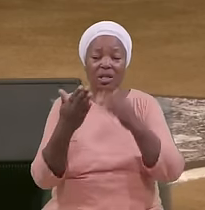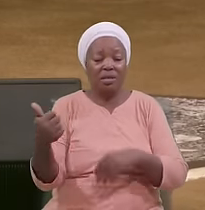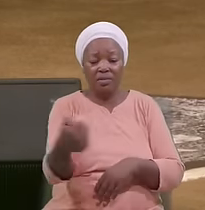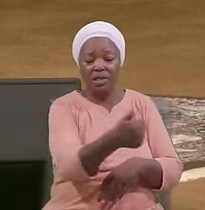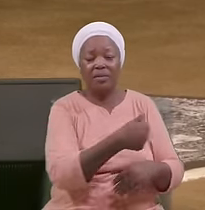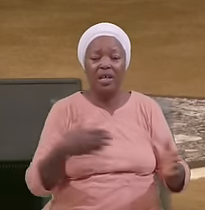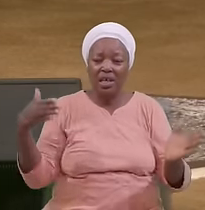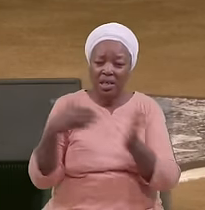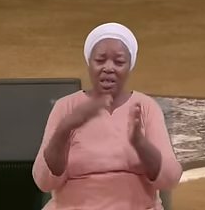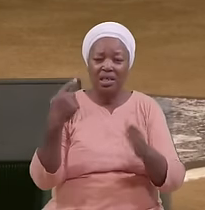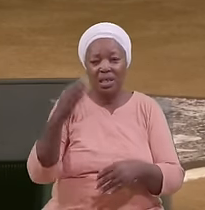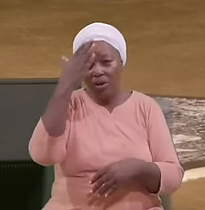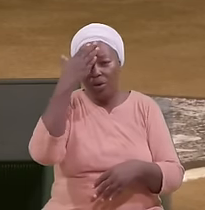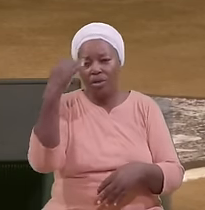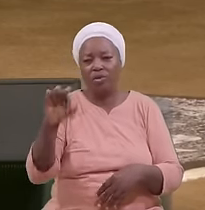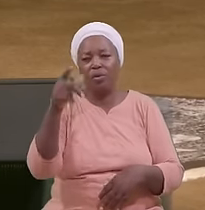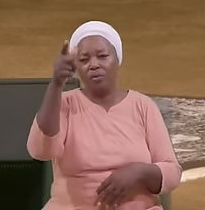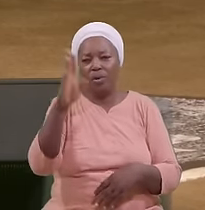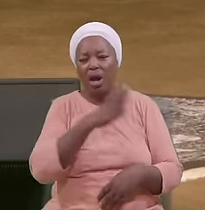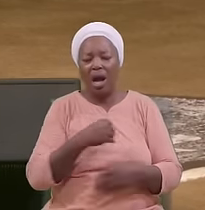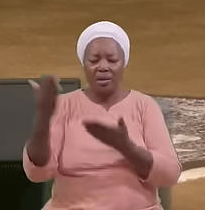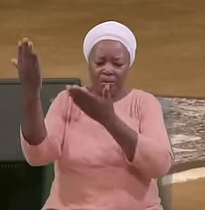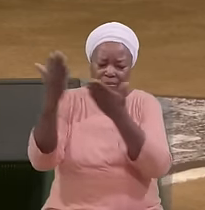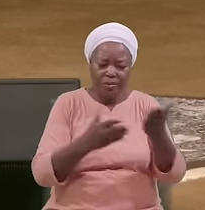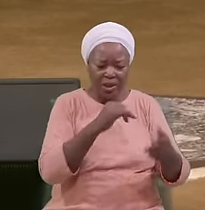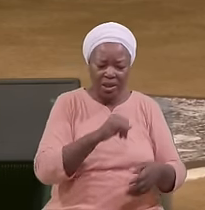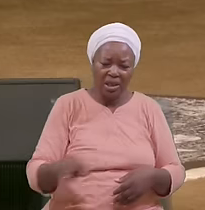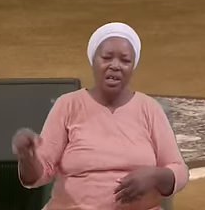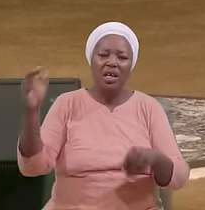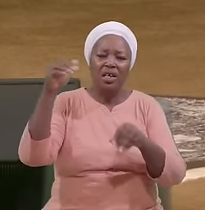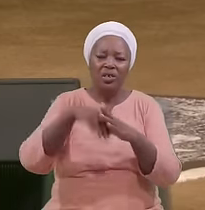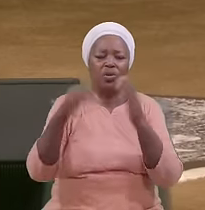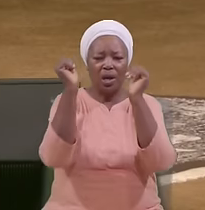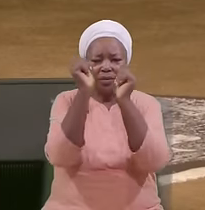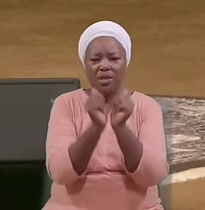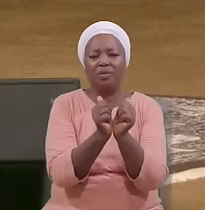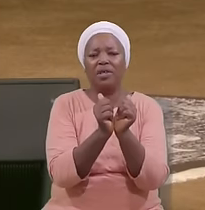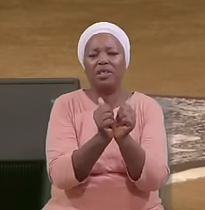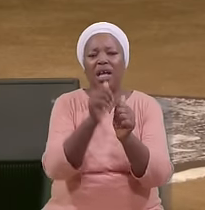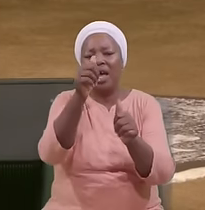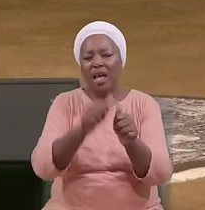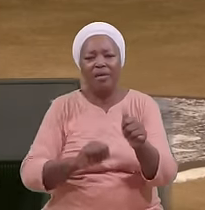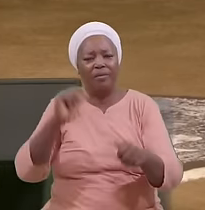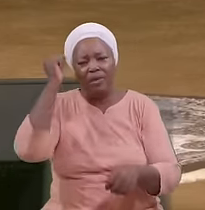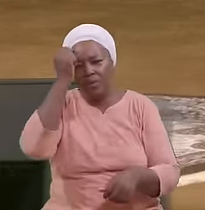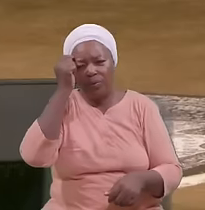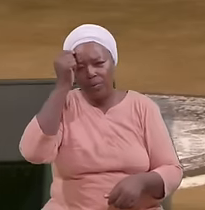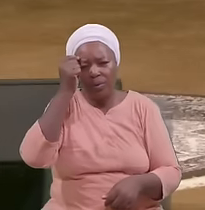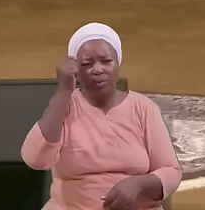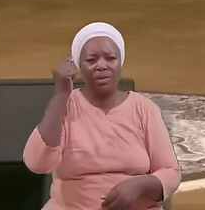against the knowledge of God, and bringing into captivity